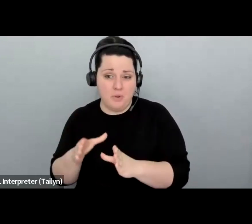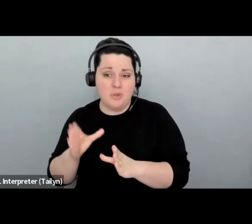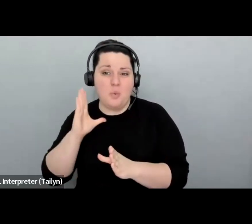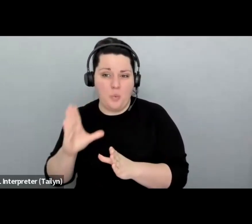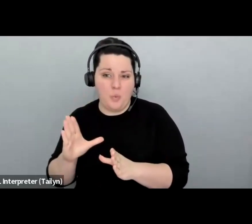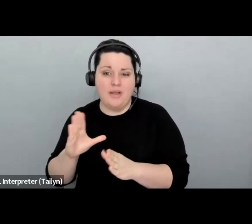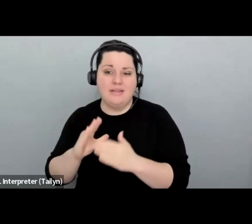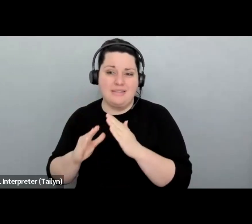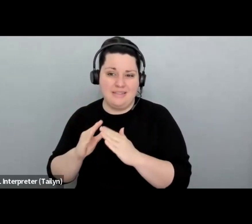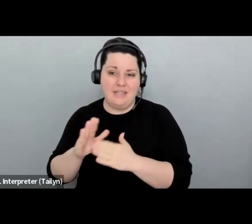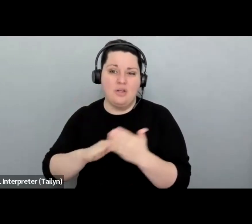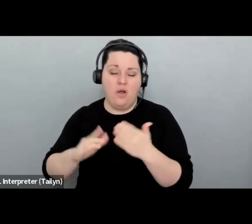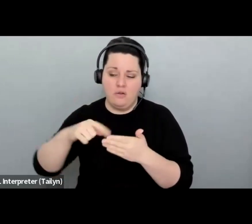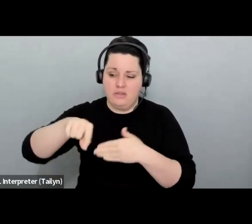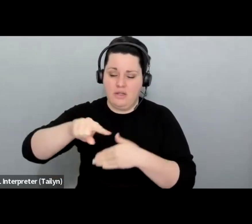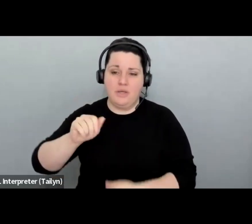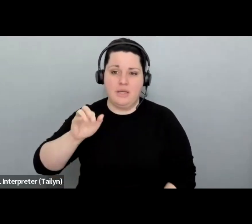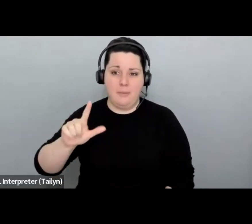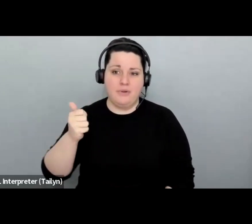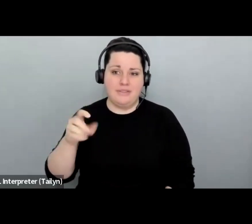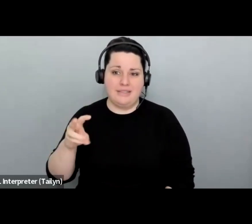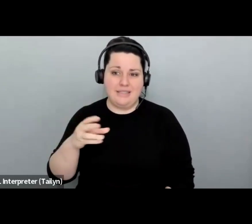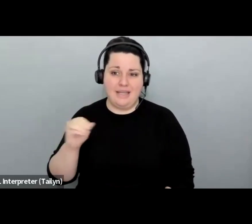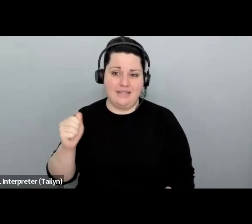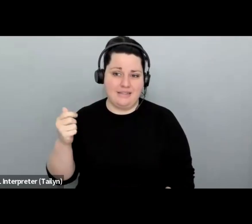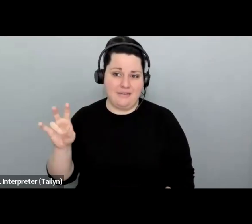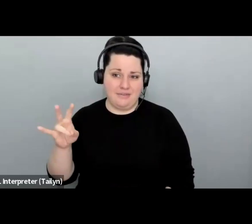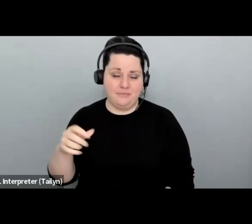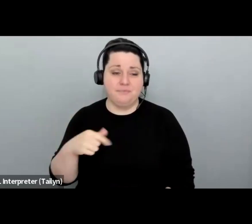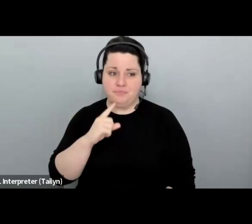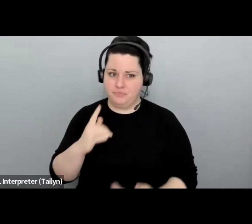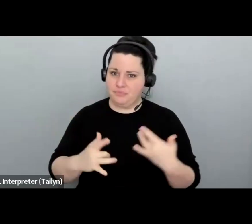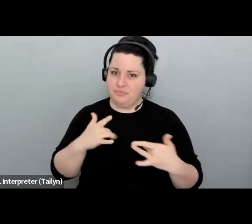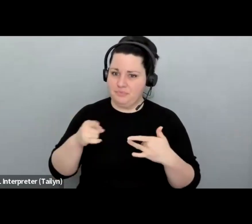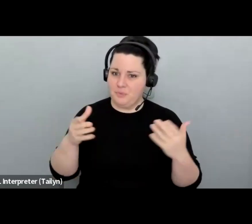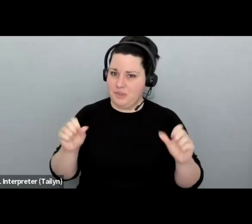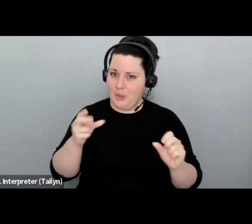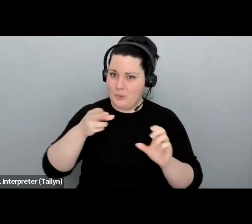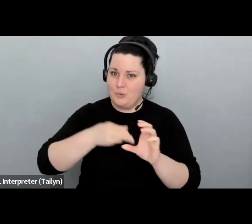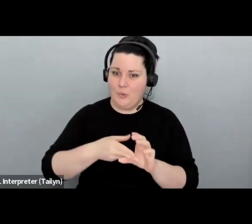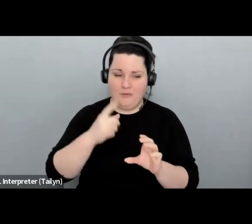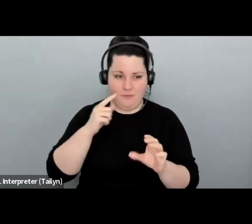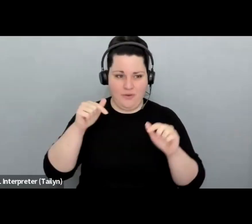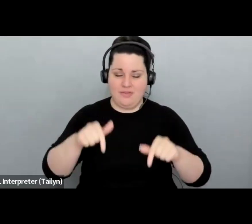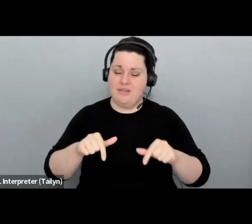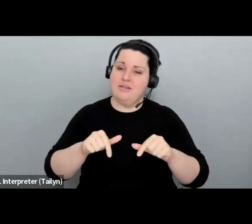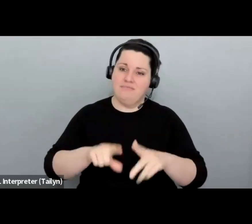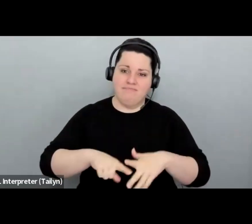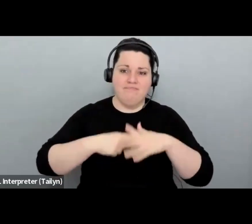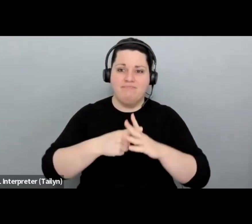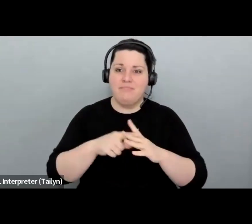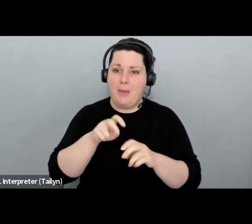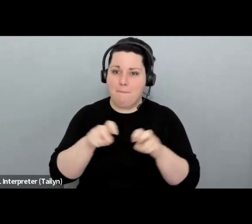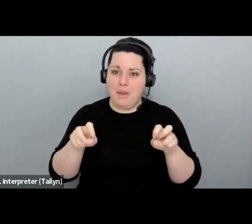person at City College next week on April 16th and 17th. We're really thrilled that you're able to join us for our timely conference kickoff panel, Facing